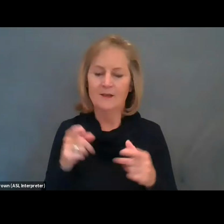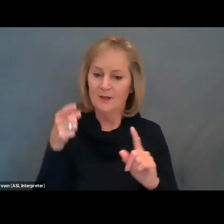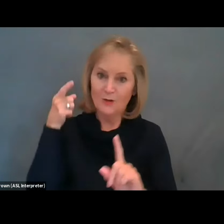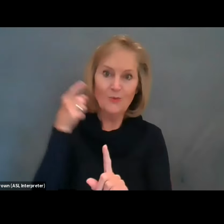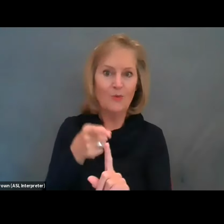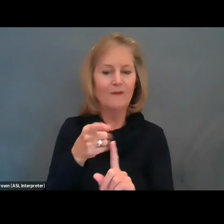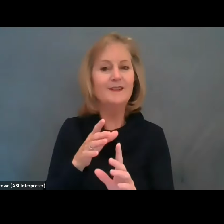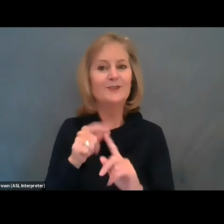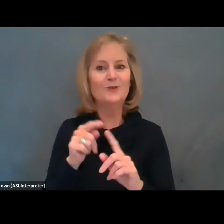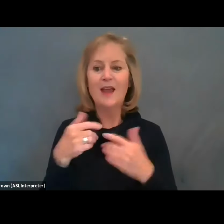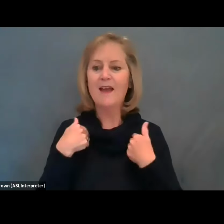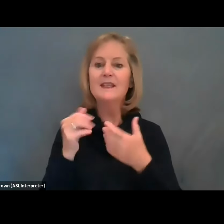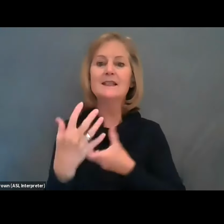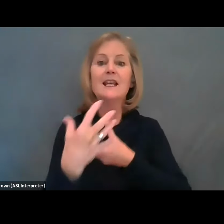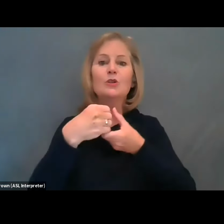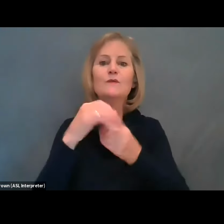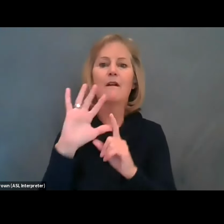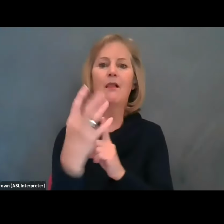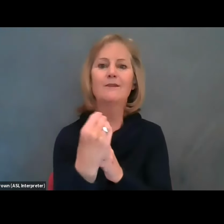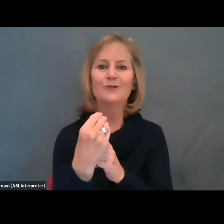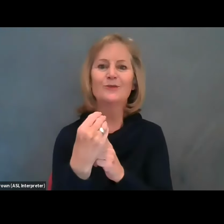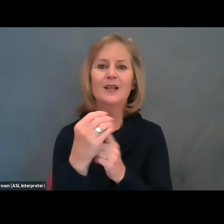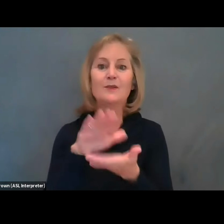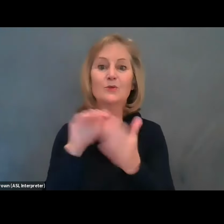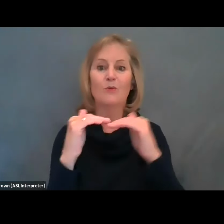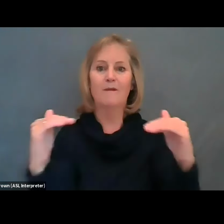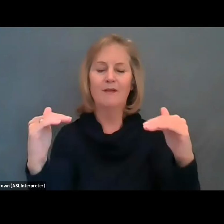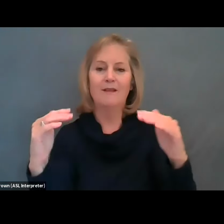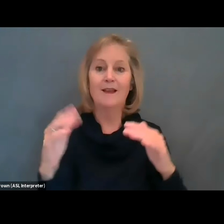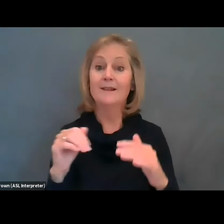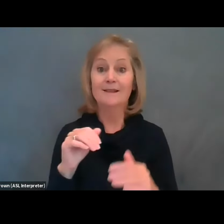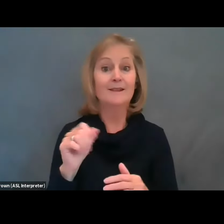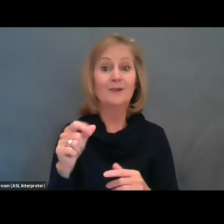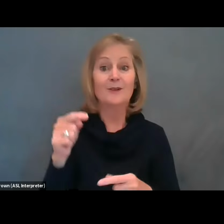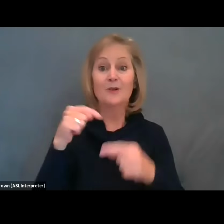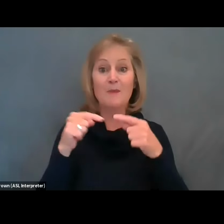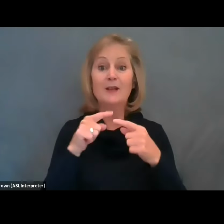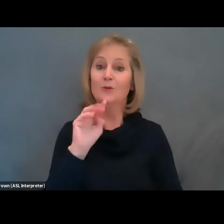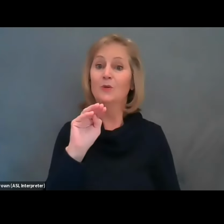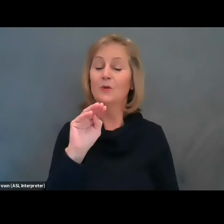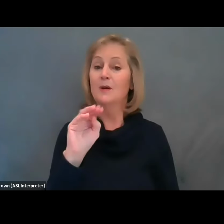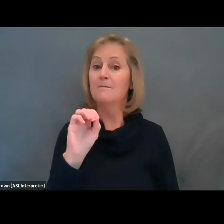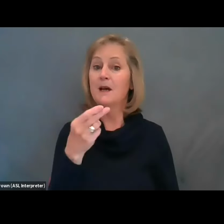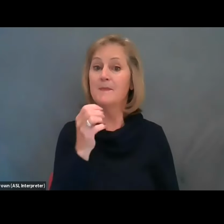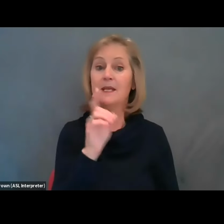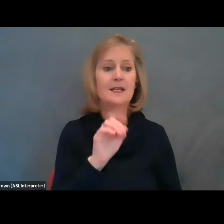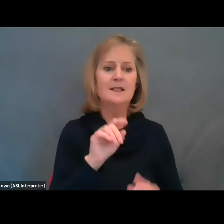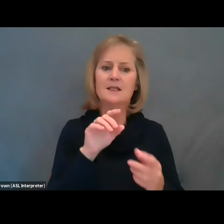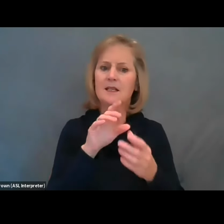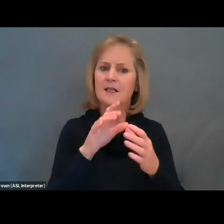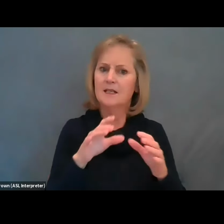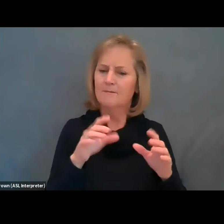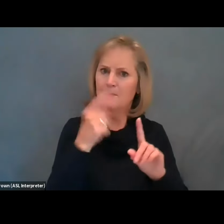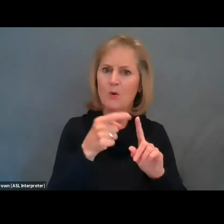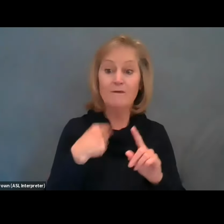all is to have this inclusive culture at school level. And absolutely, going back to Mohamed's point, you know, for us, inclusive